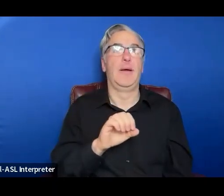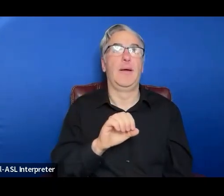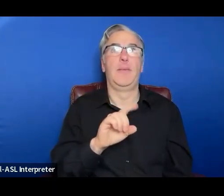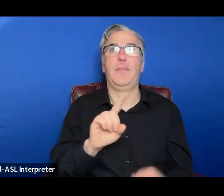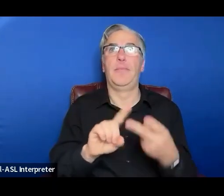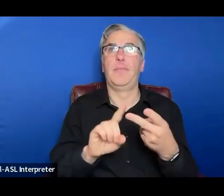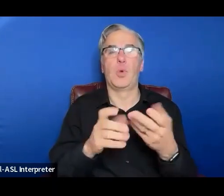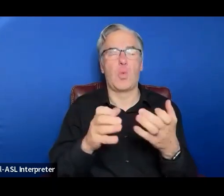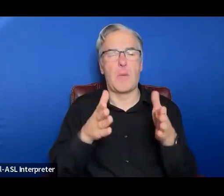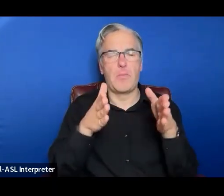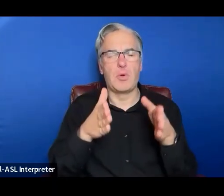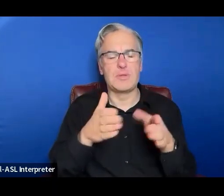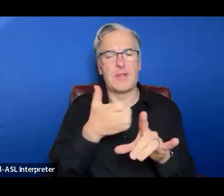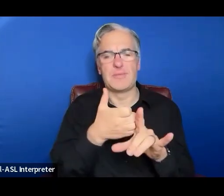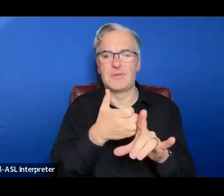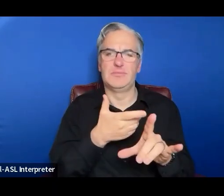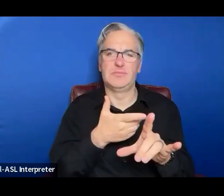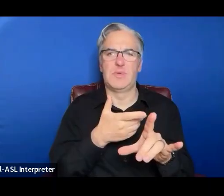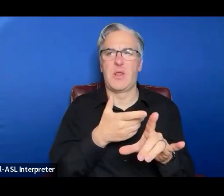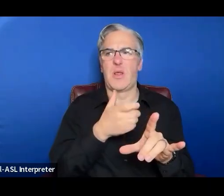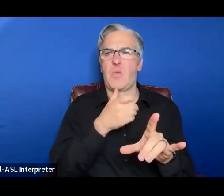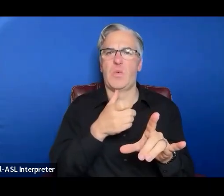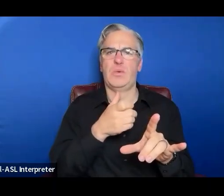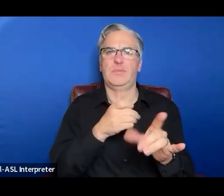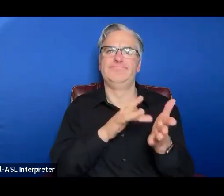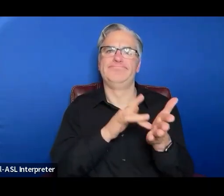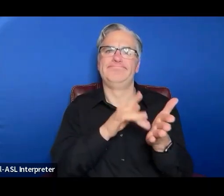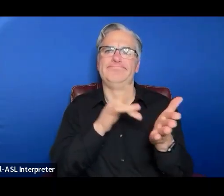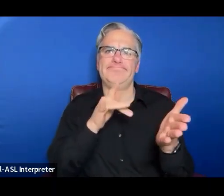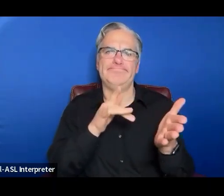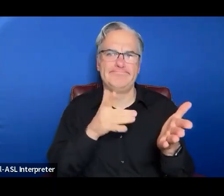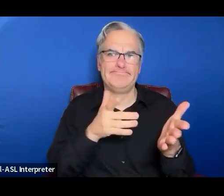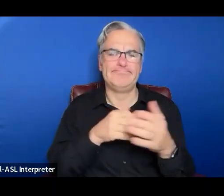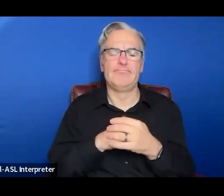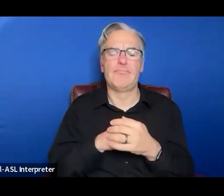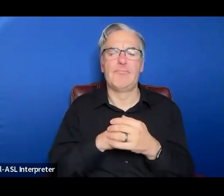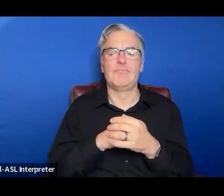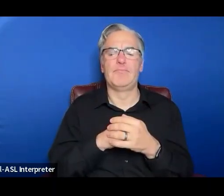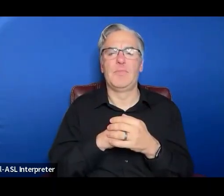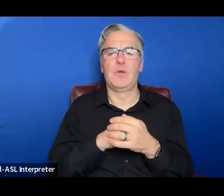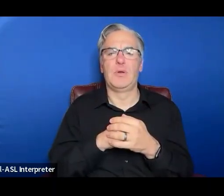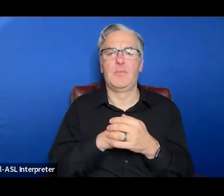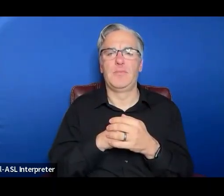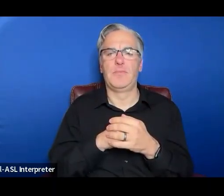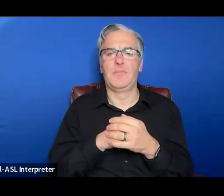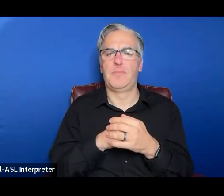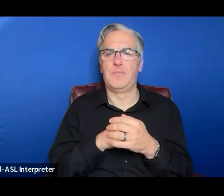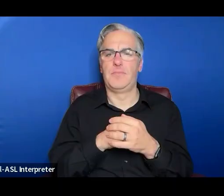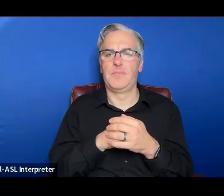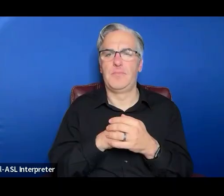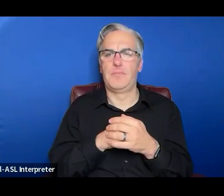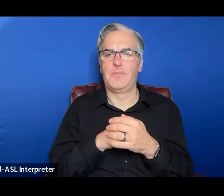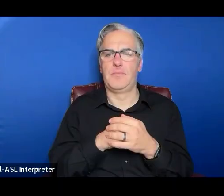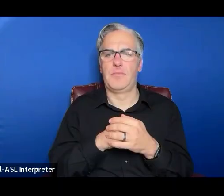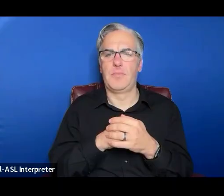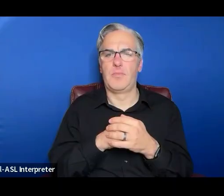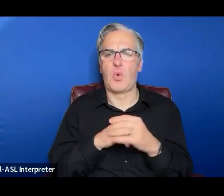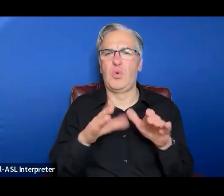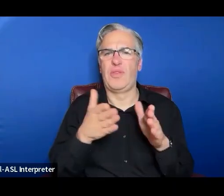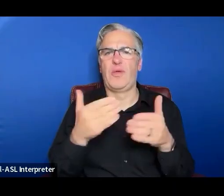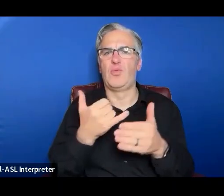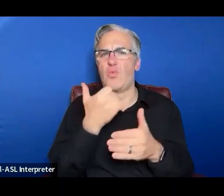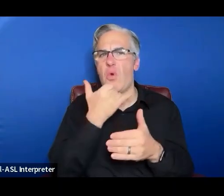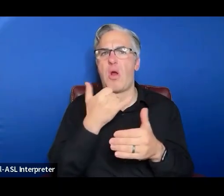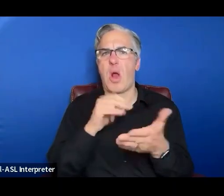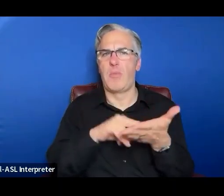And you want somebody who is not going to self-deal or do things wrong on